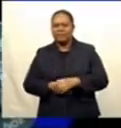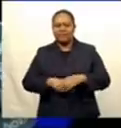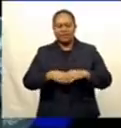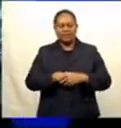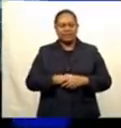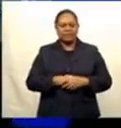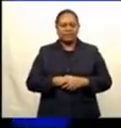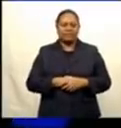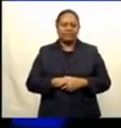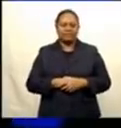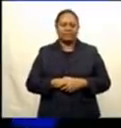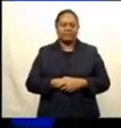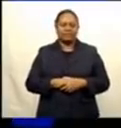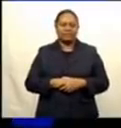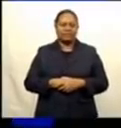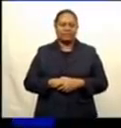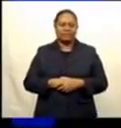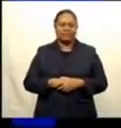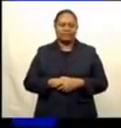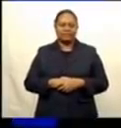competitions.